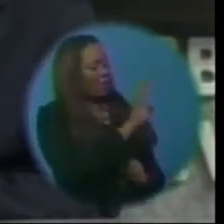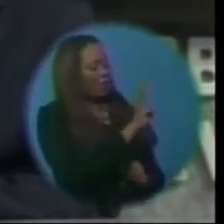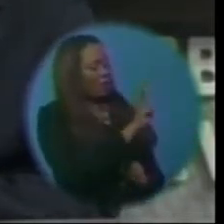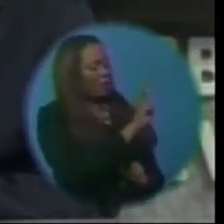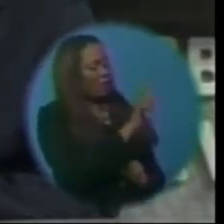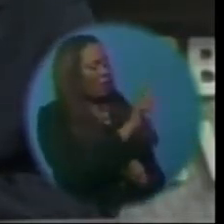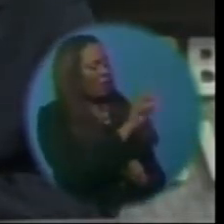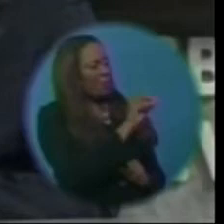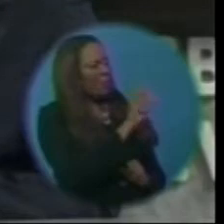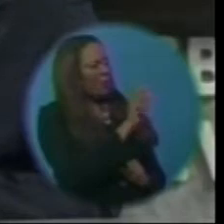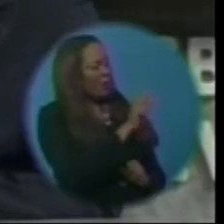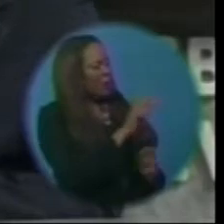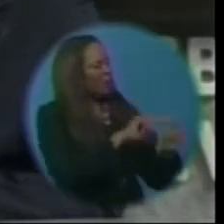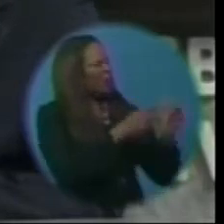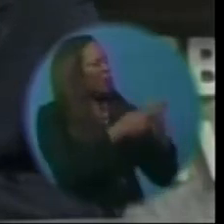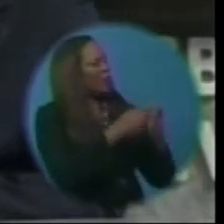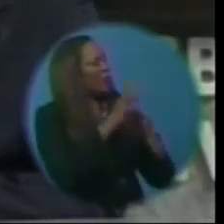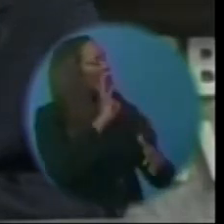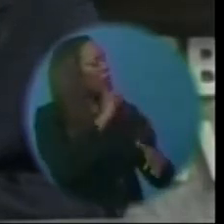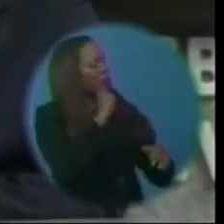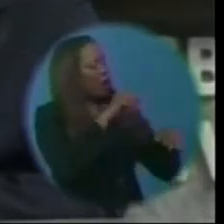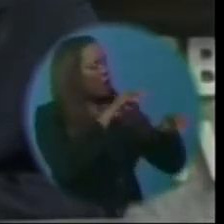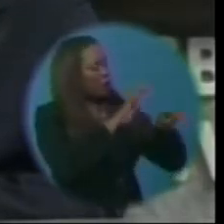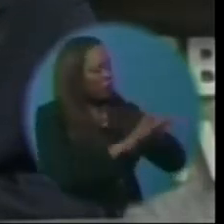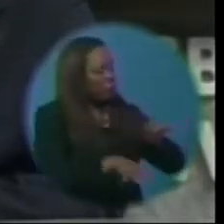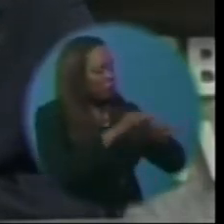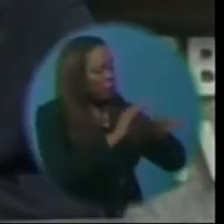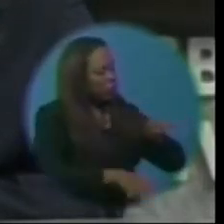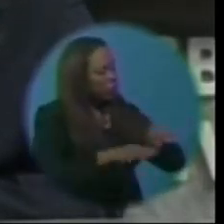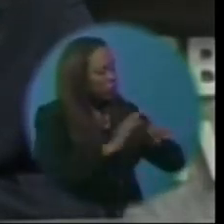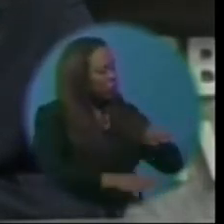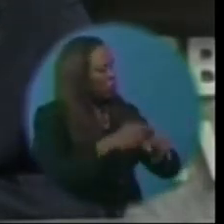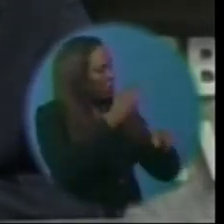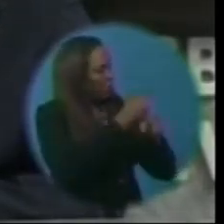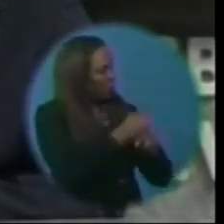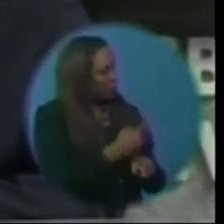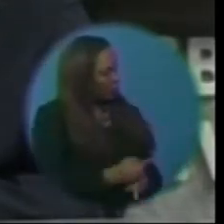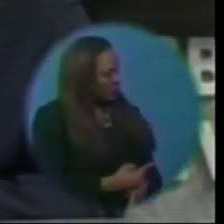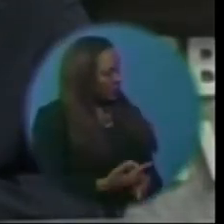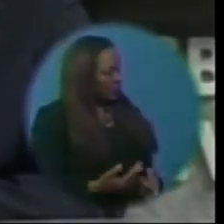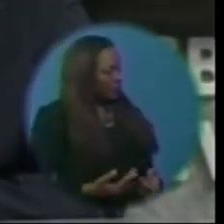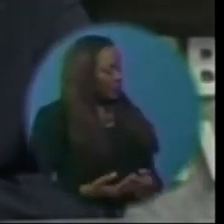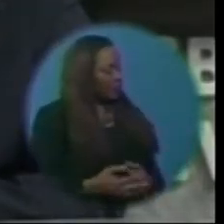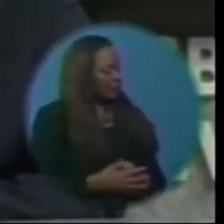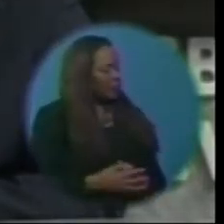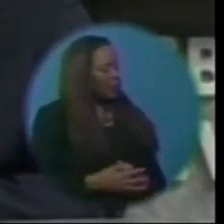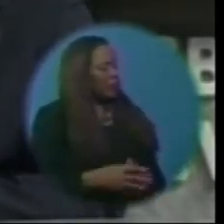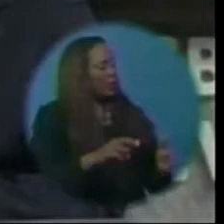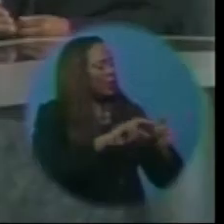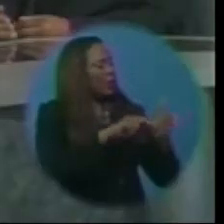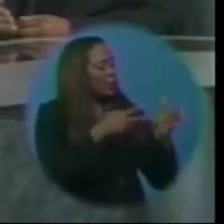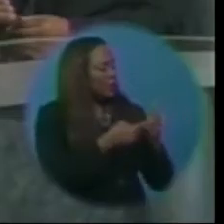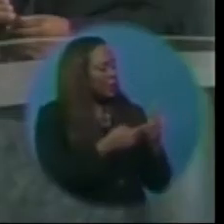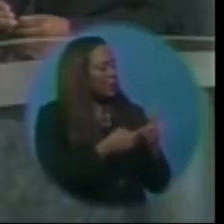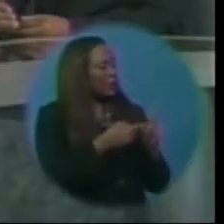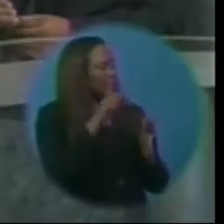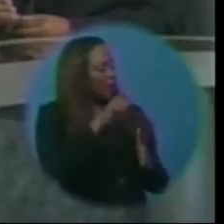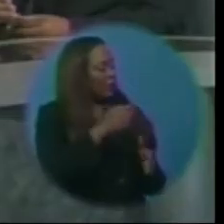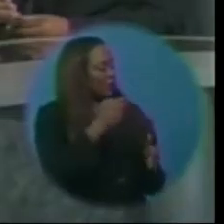on the ground, and to do that we need to do a visual inspection, and that means using CCTVs. So